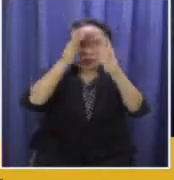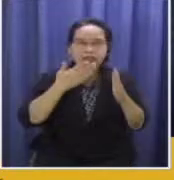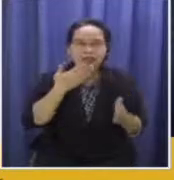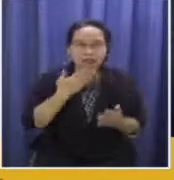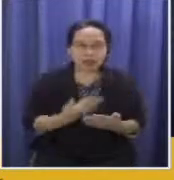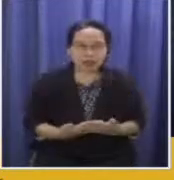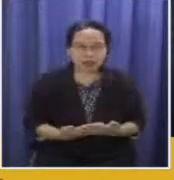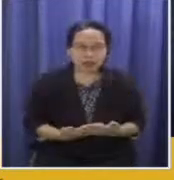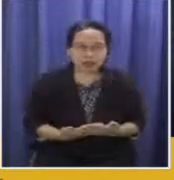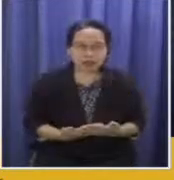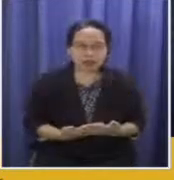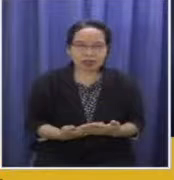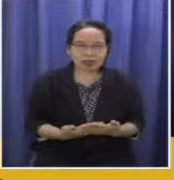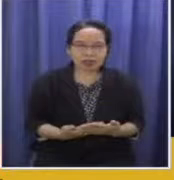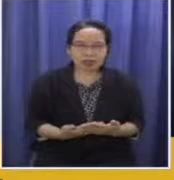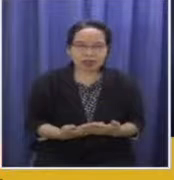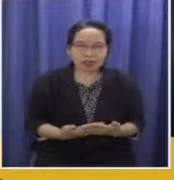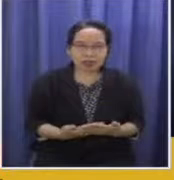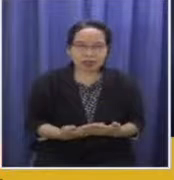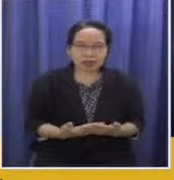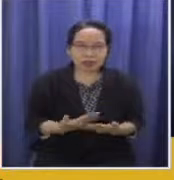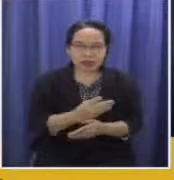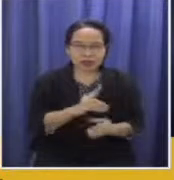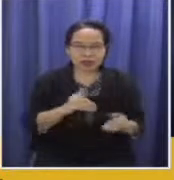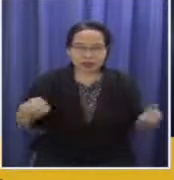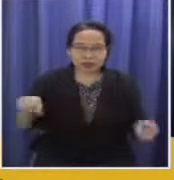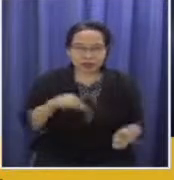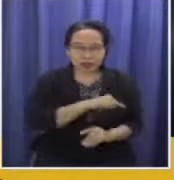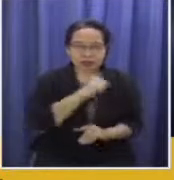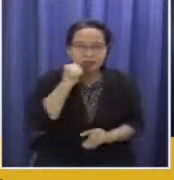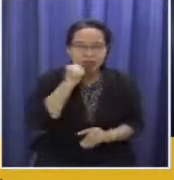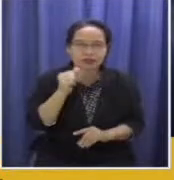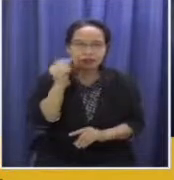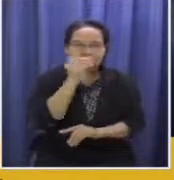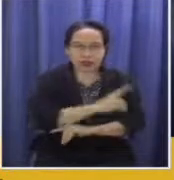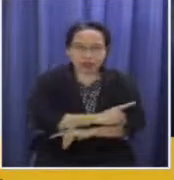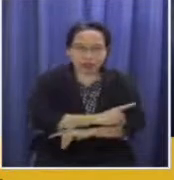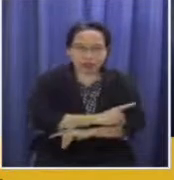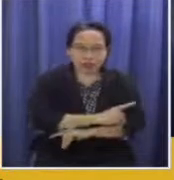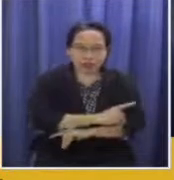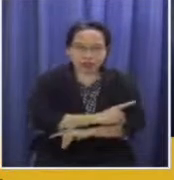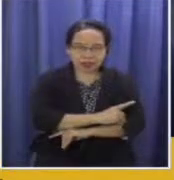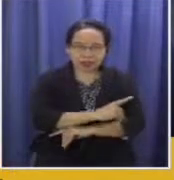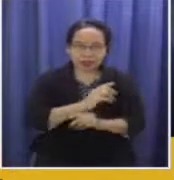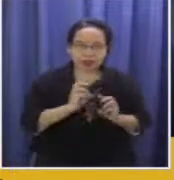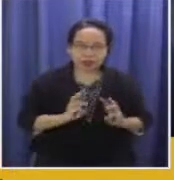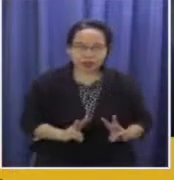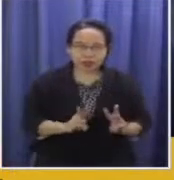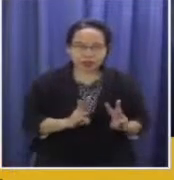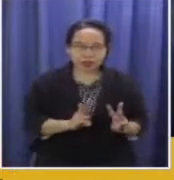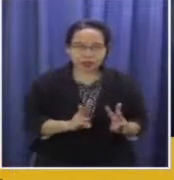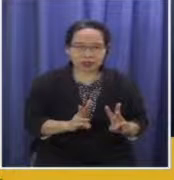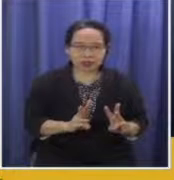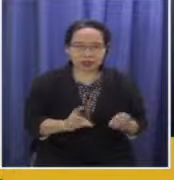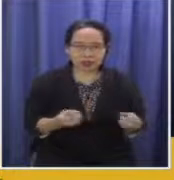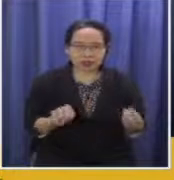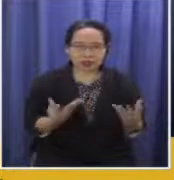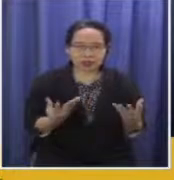we are giving thanks for your kindness, for delivering us every day.